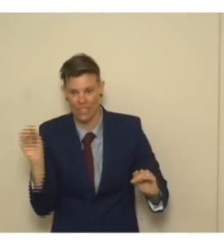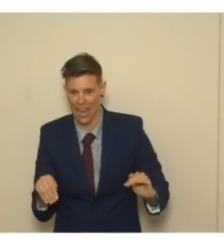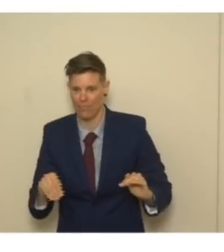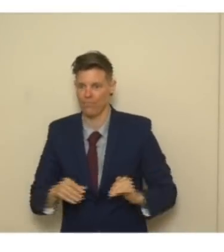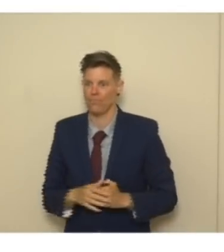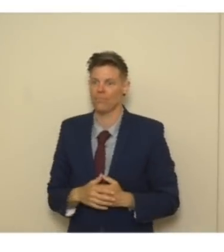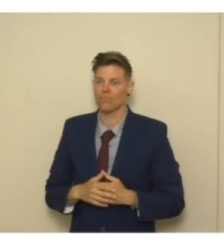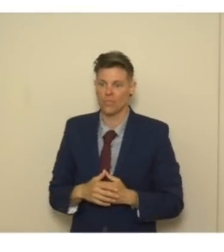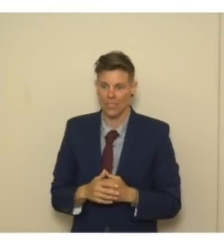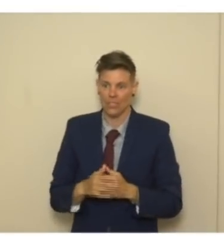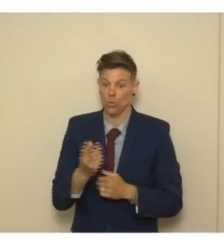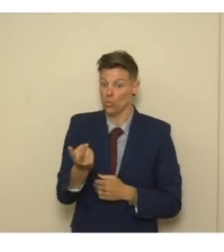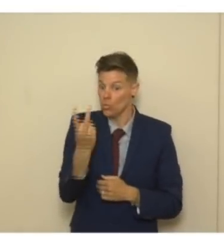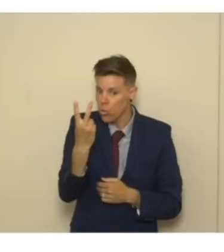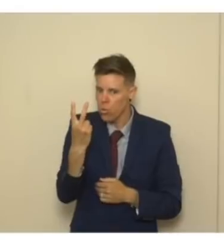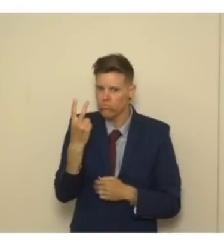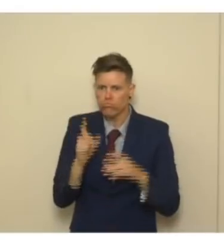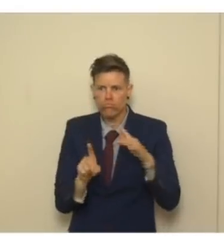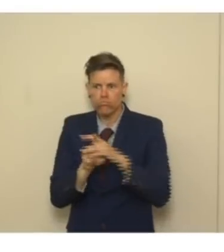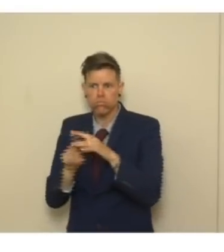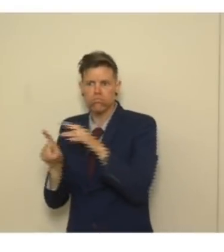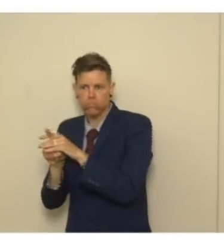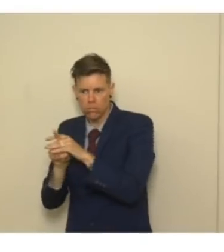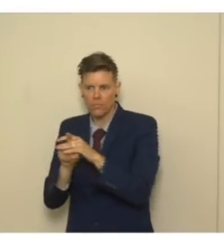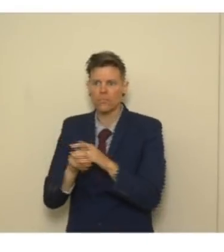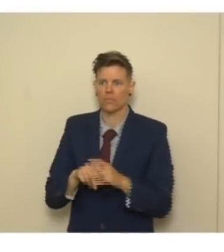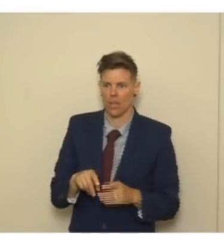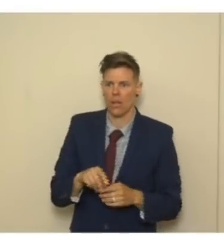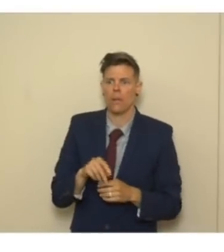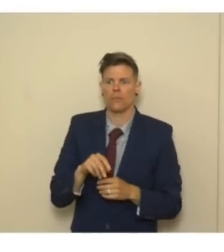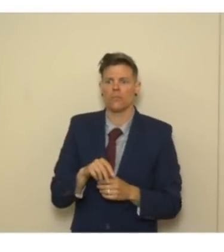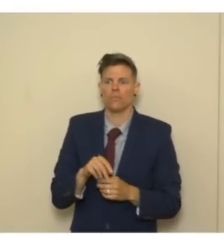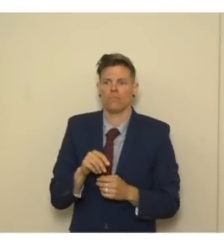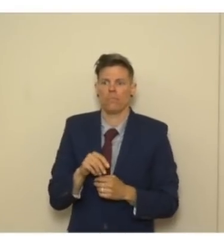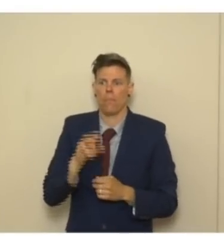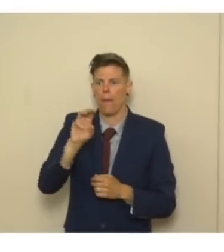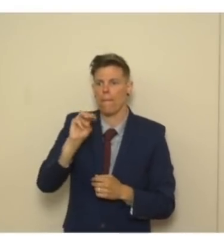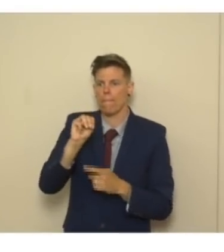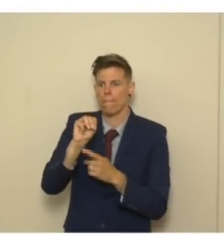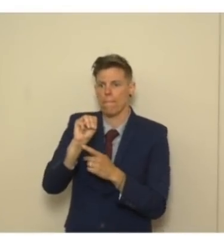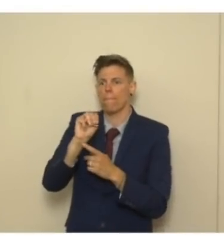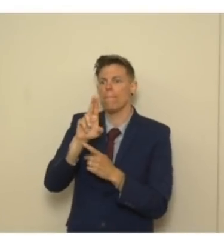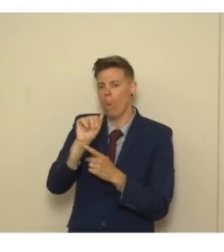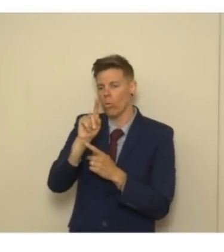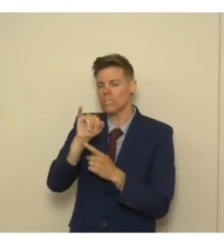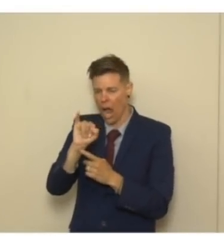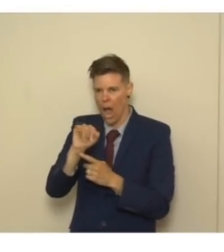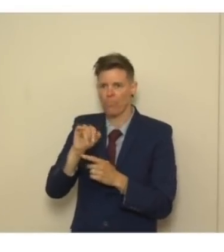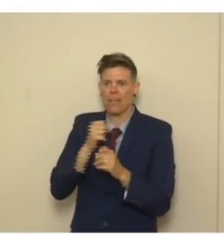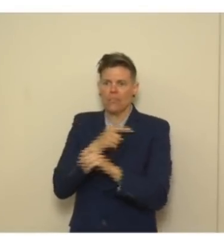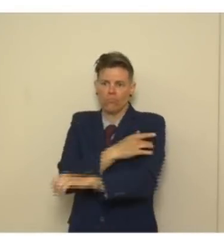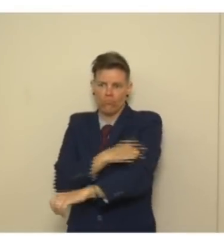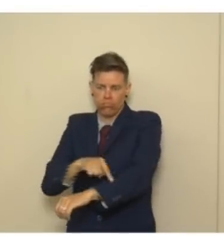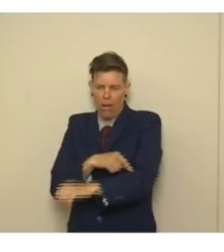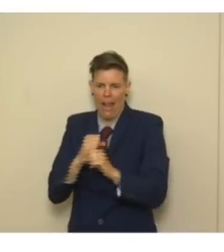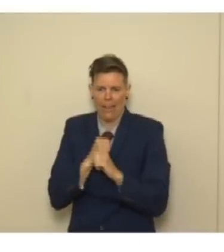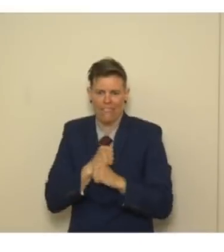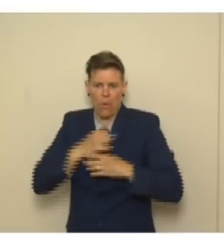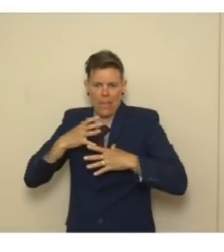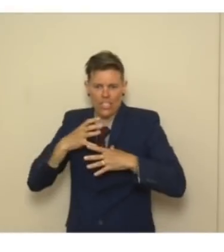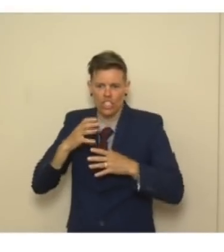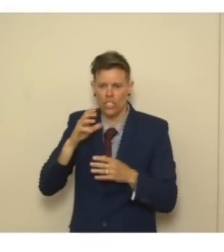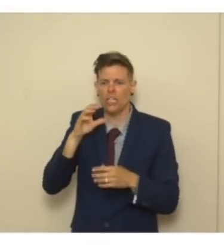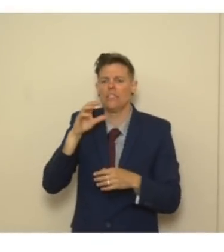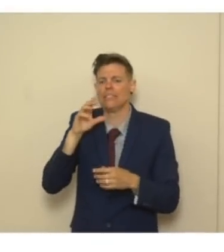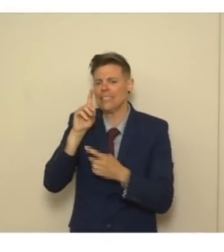inflammatory syndrome that we know about that's associated with COVID, and those kids, I'm told, this week are doing quite well.